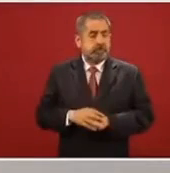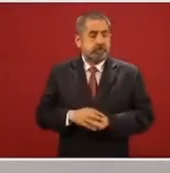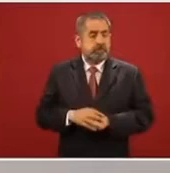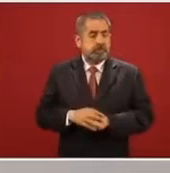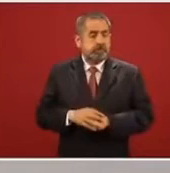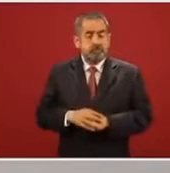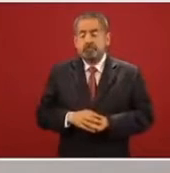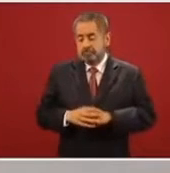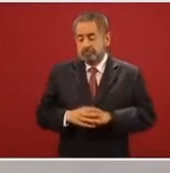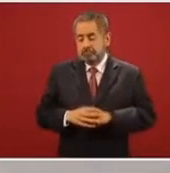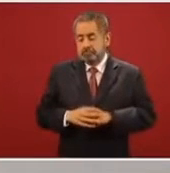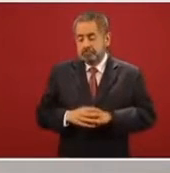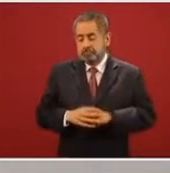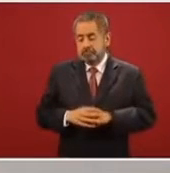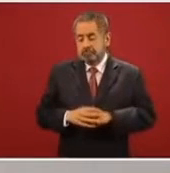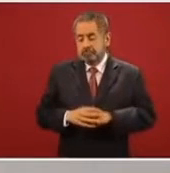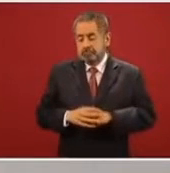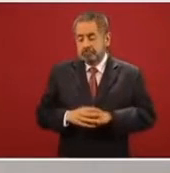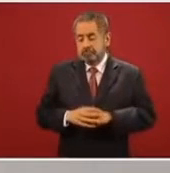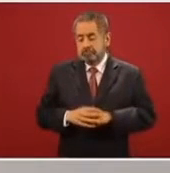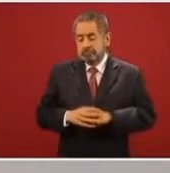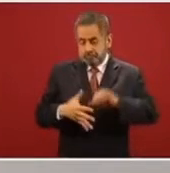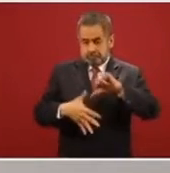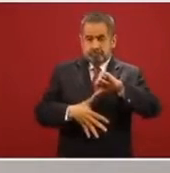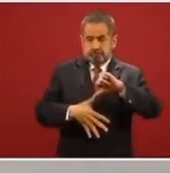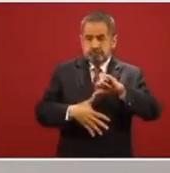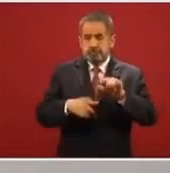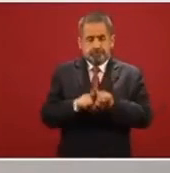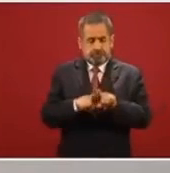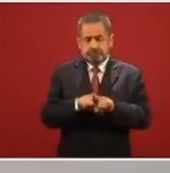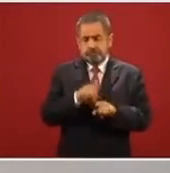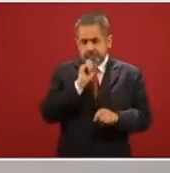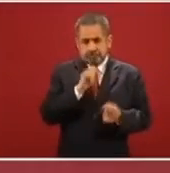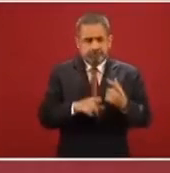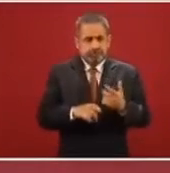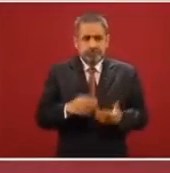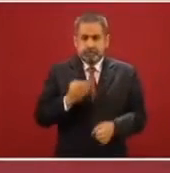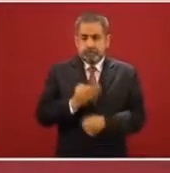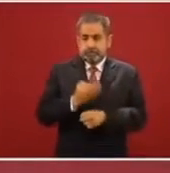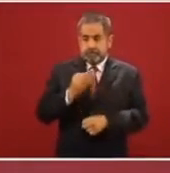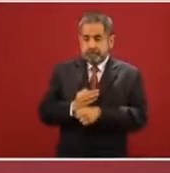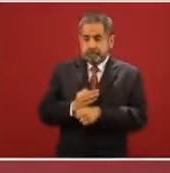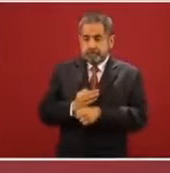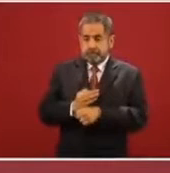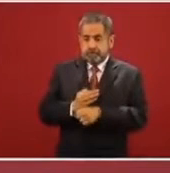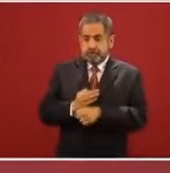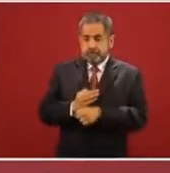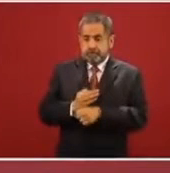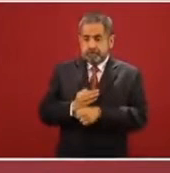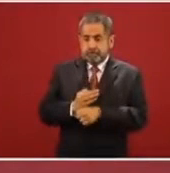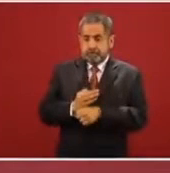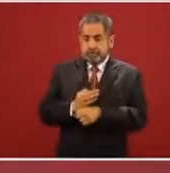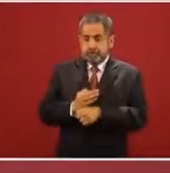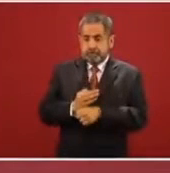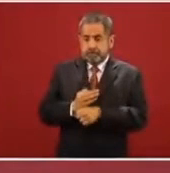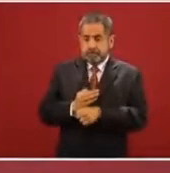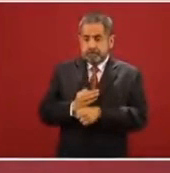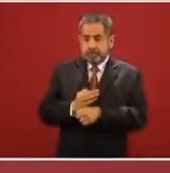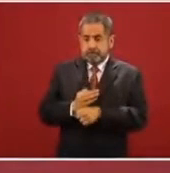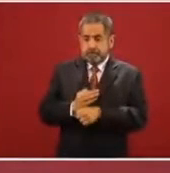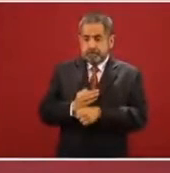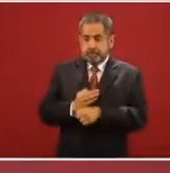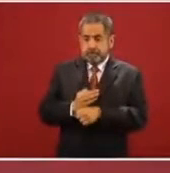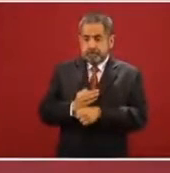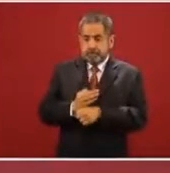América Latina también, and also in Latin America, parecieran hoy sucumbir today appear to